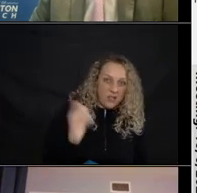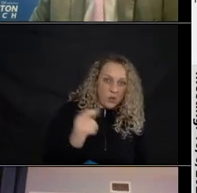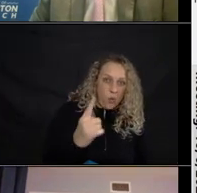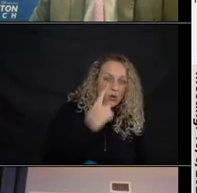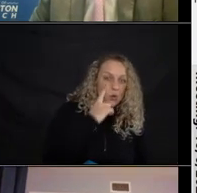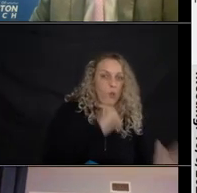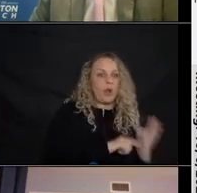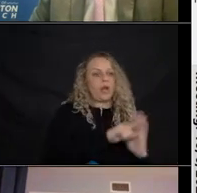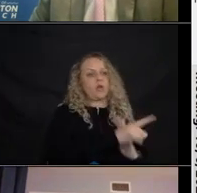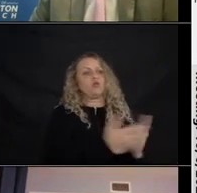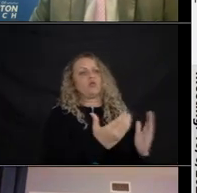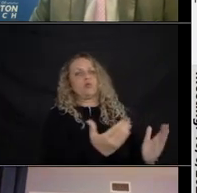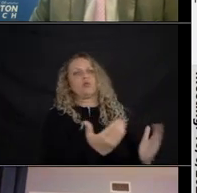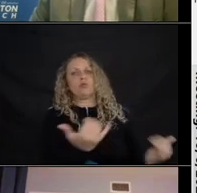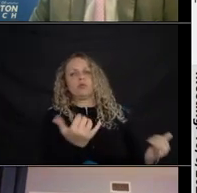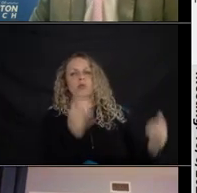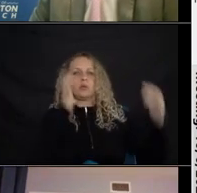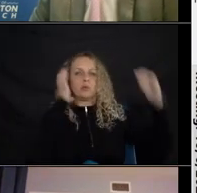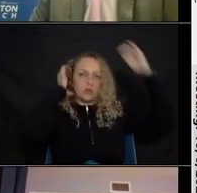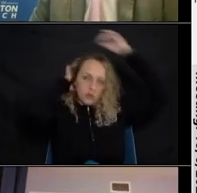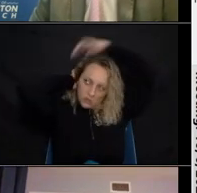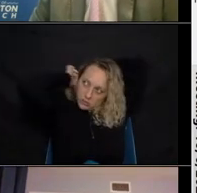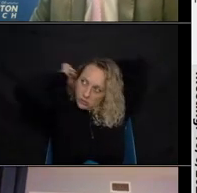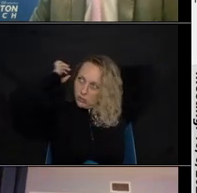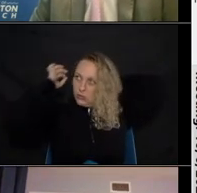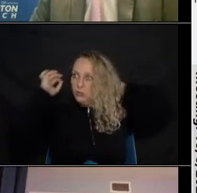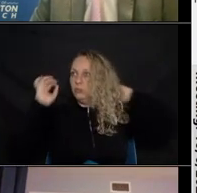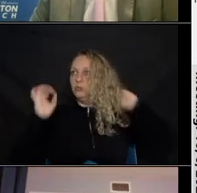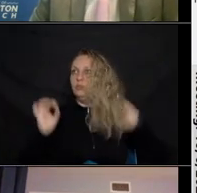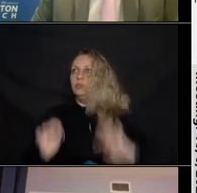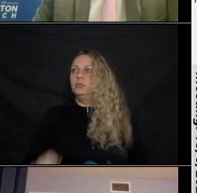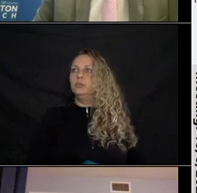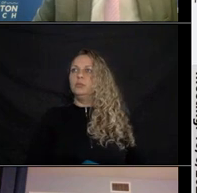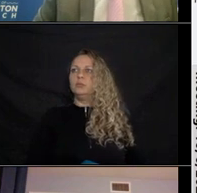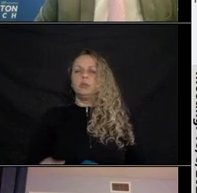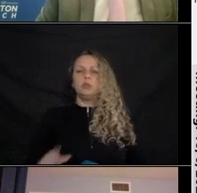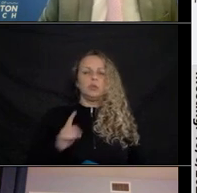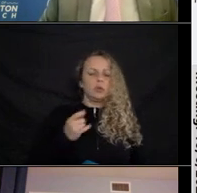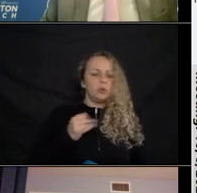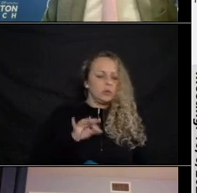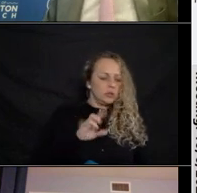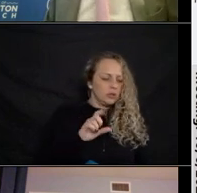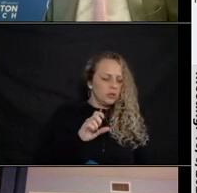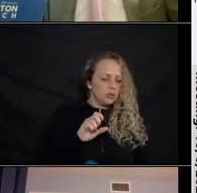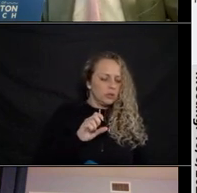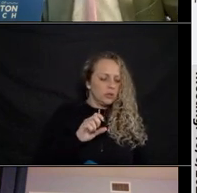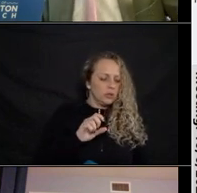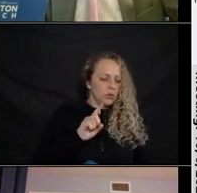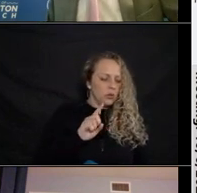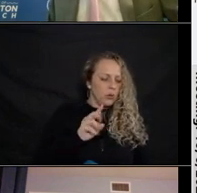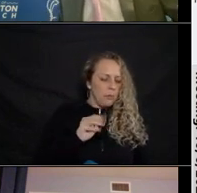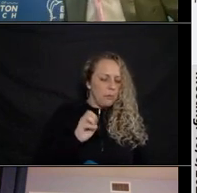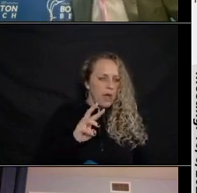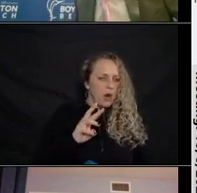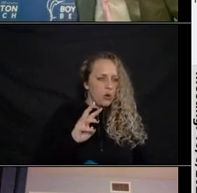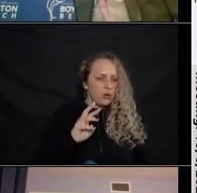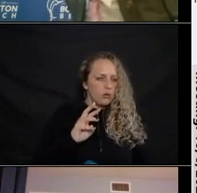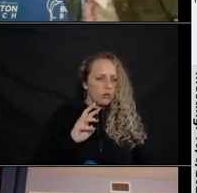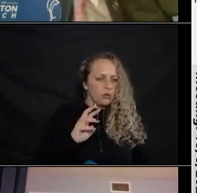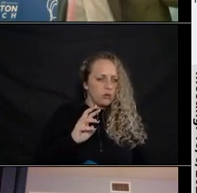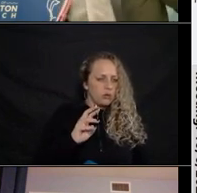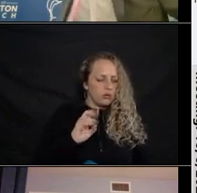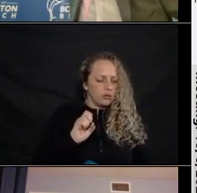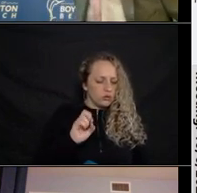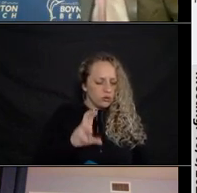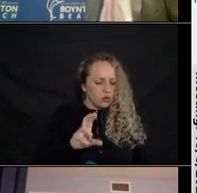can recognize you. My name is Mike Corcoran, 9317 Long Meadow Circle, the beach. Just want to put in